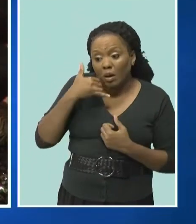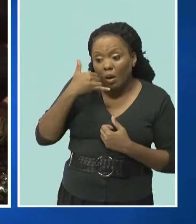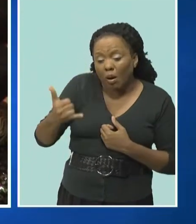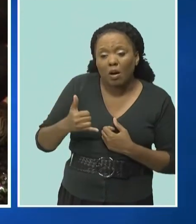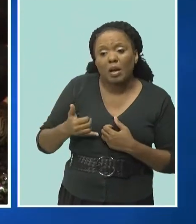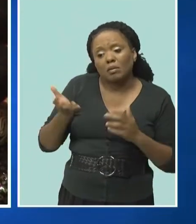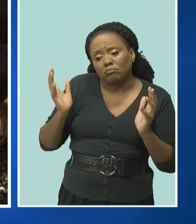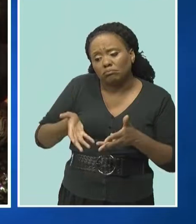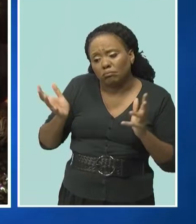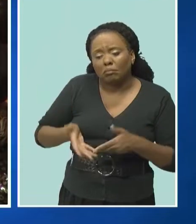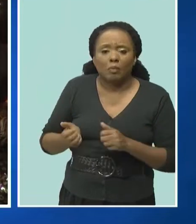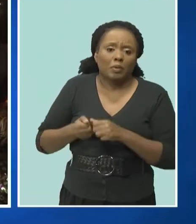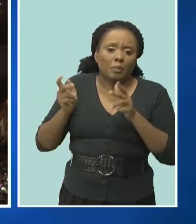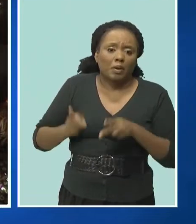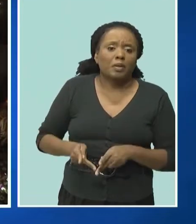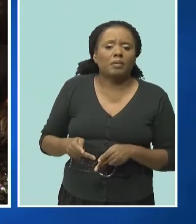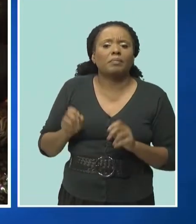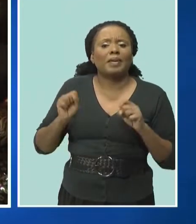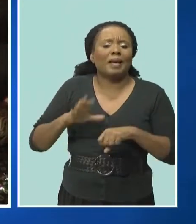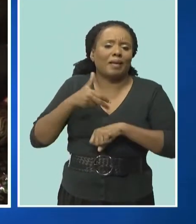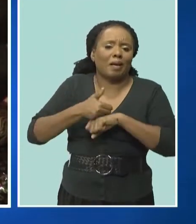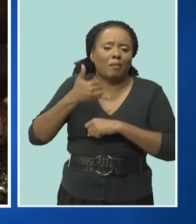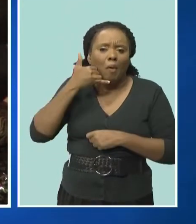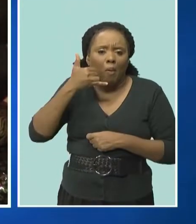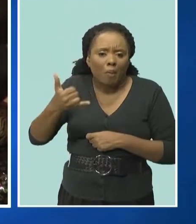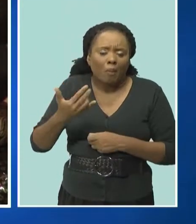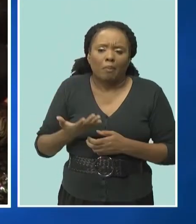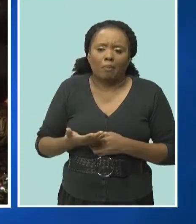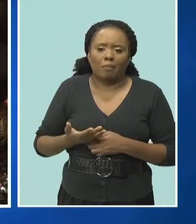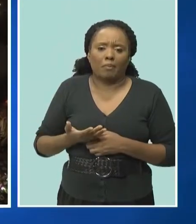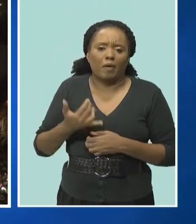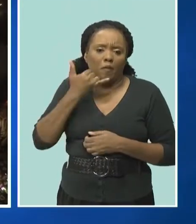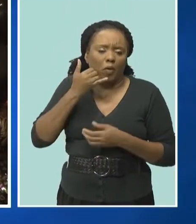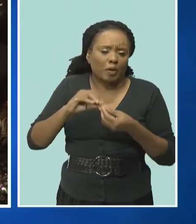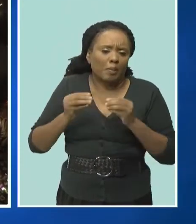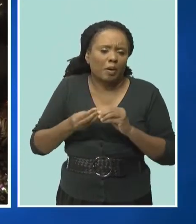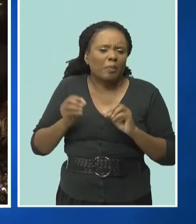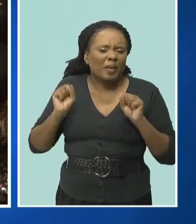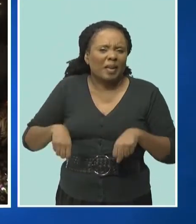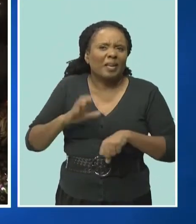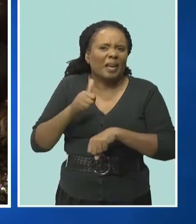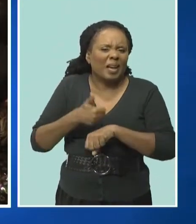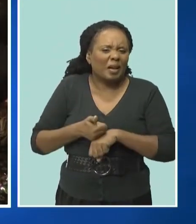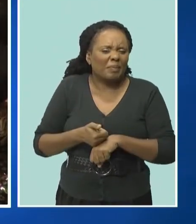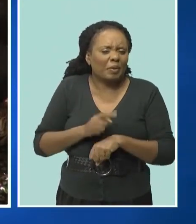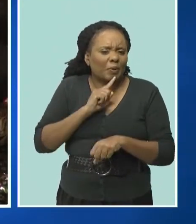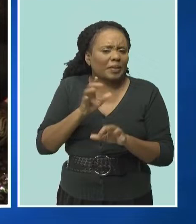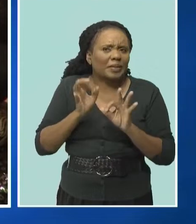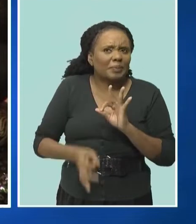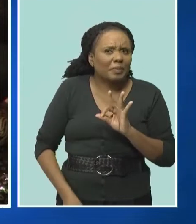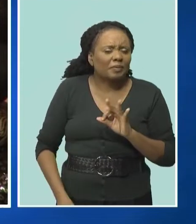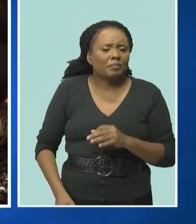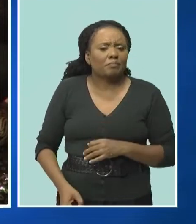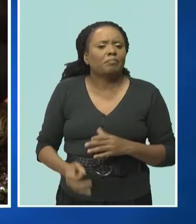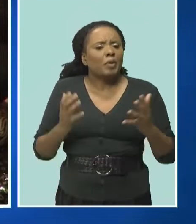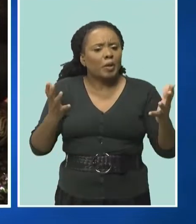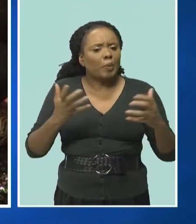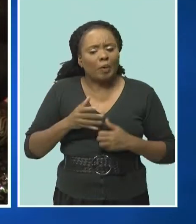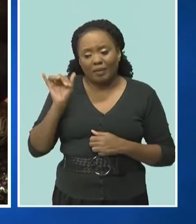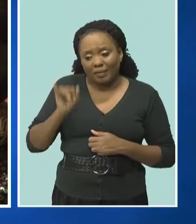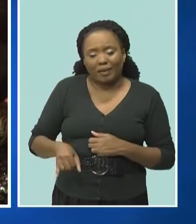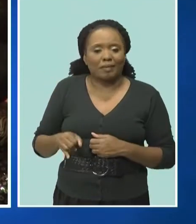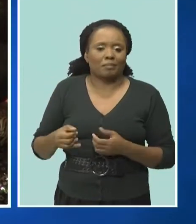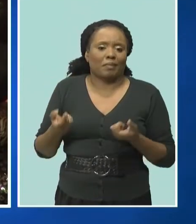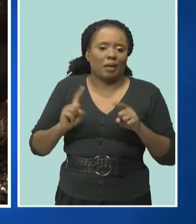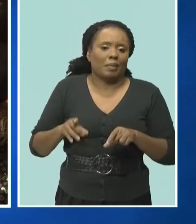talk to because they don't have anybody to talk with that be available to persons to